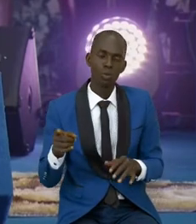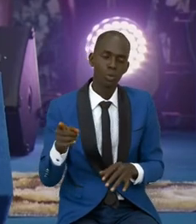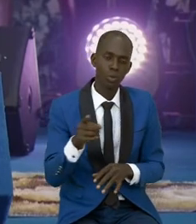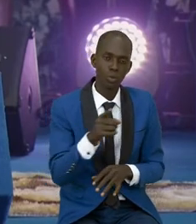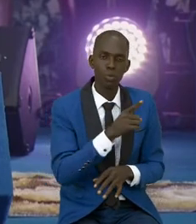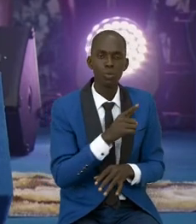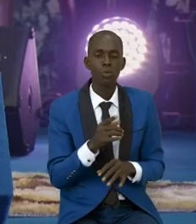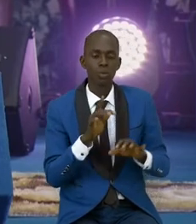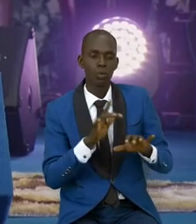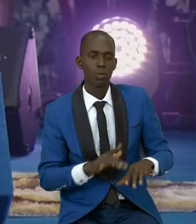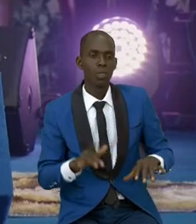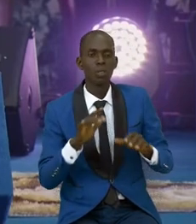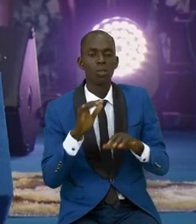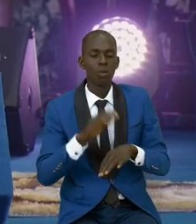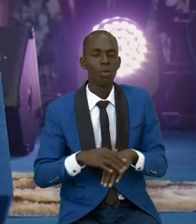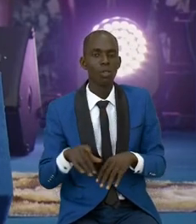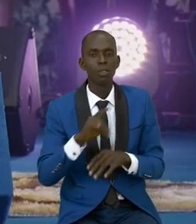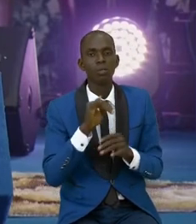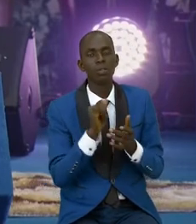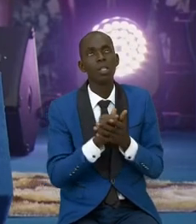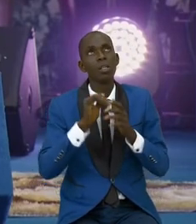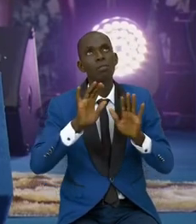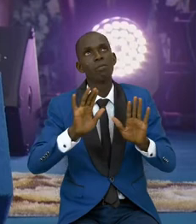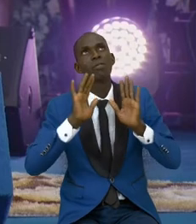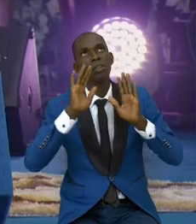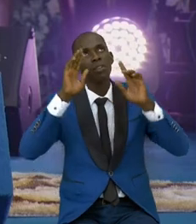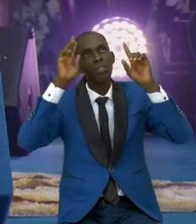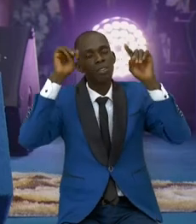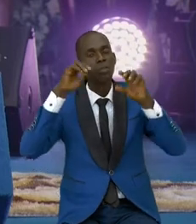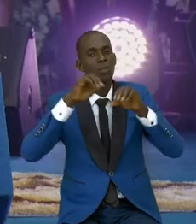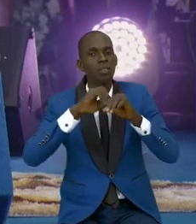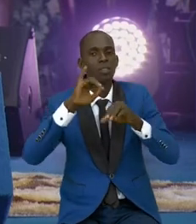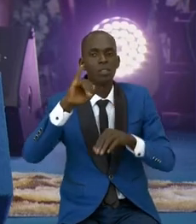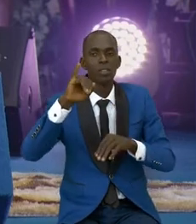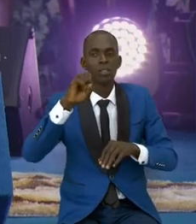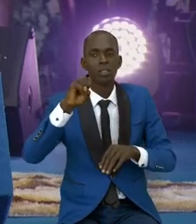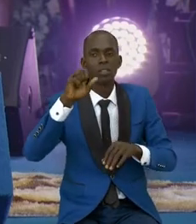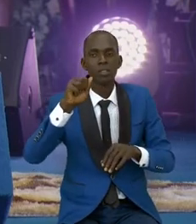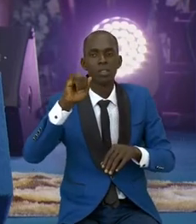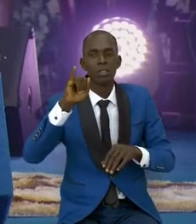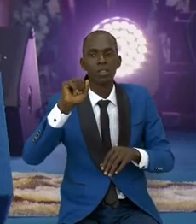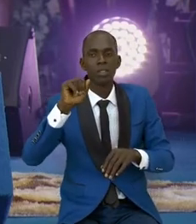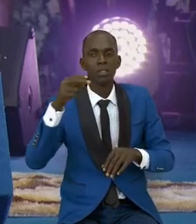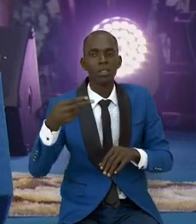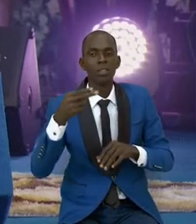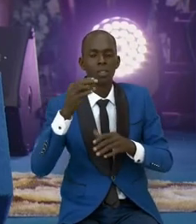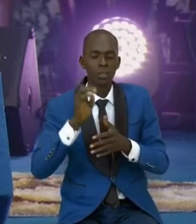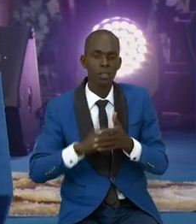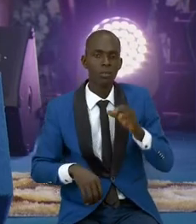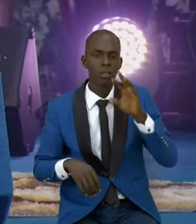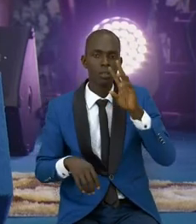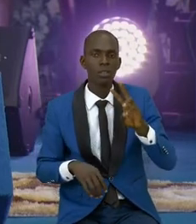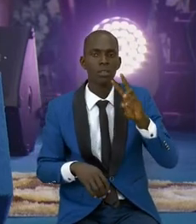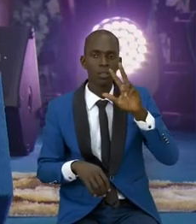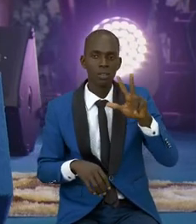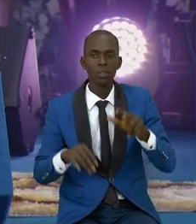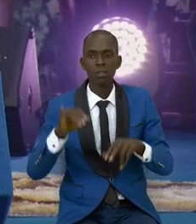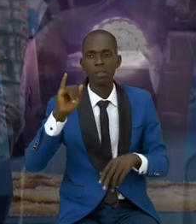that fear him. In Isaiah chapter 63, reading from verse 16.